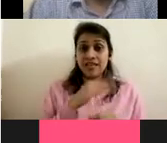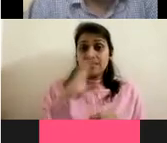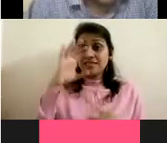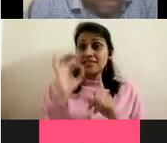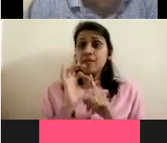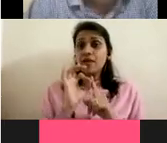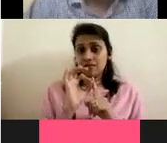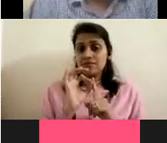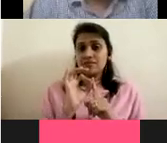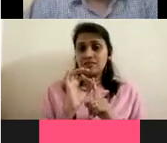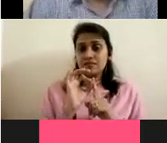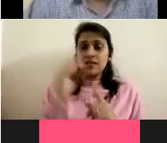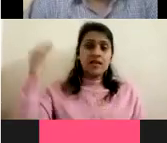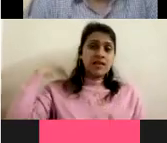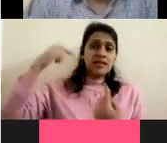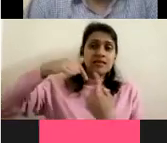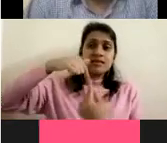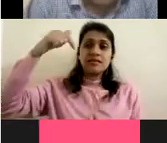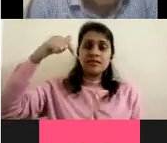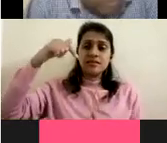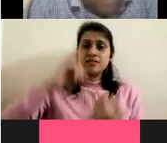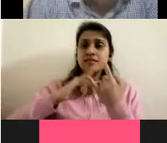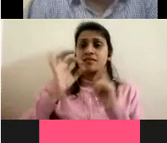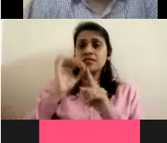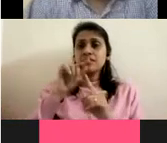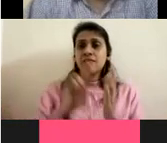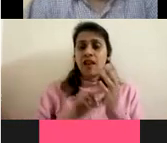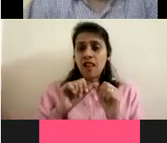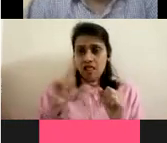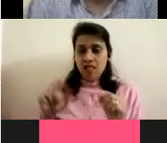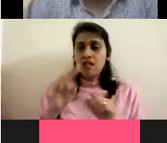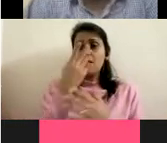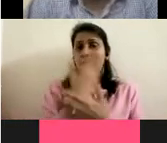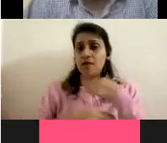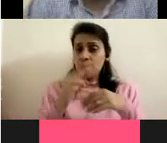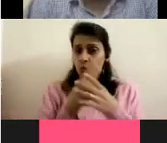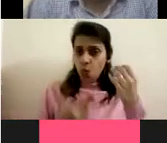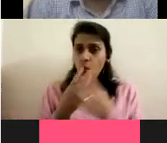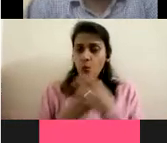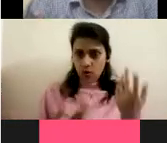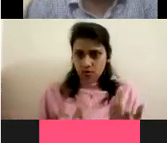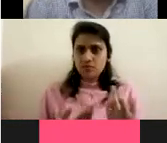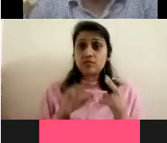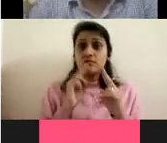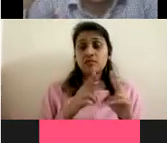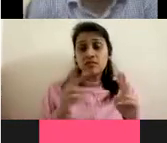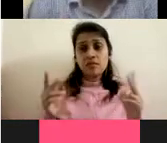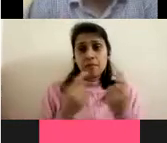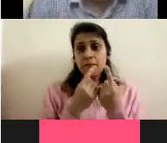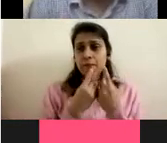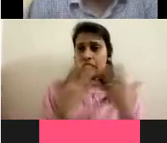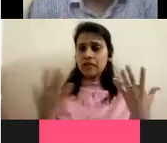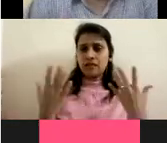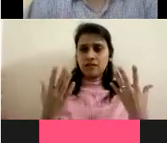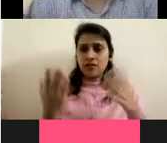are spinal cord injury, or multiple sclerosis. All of these conditions, there may not be any